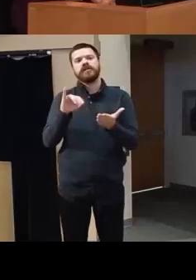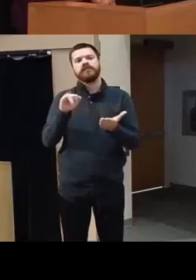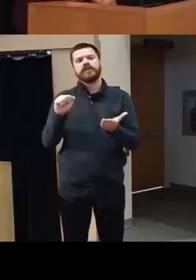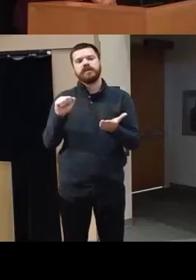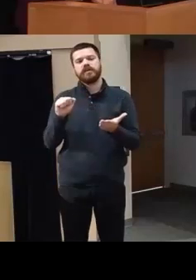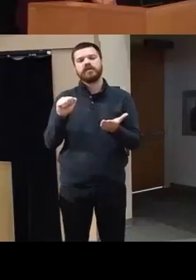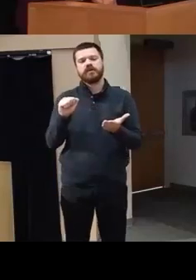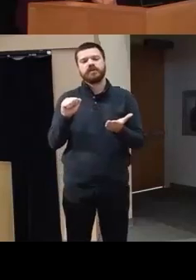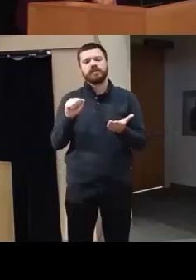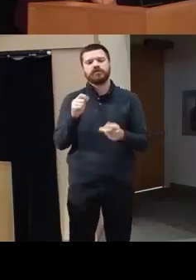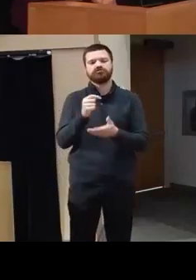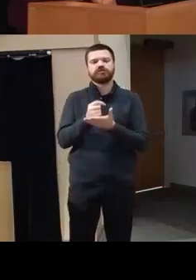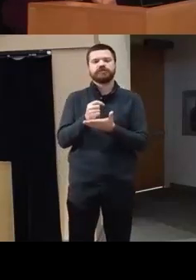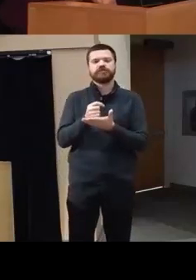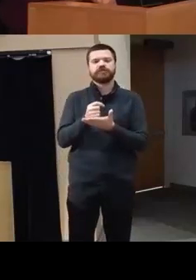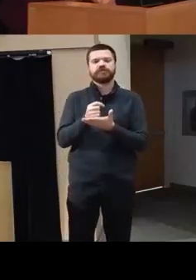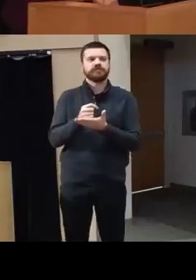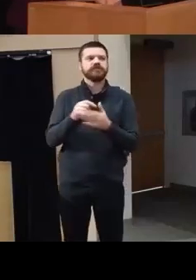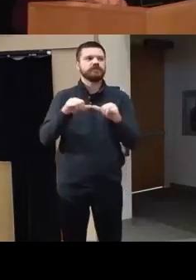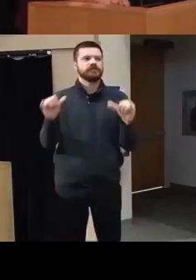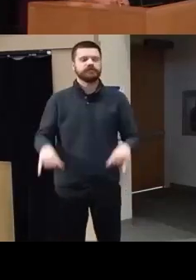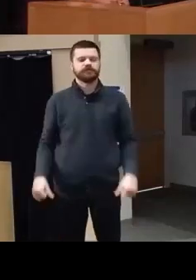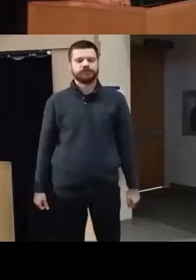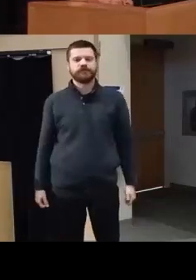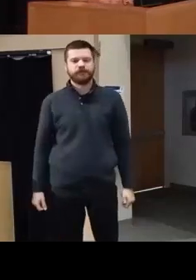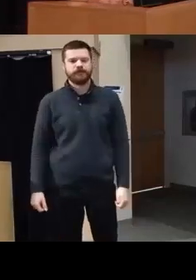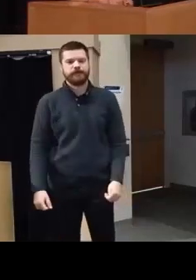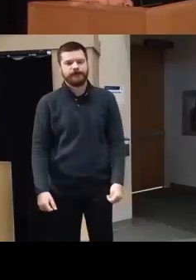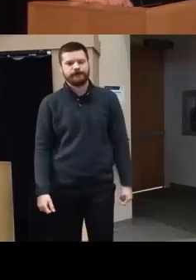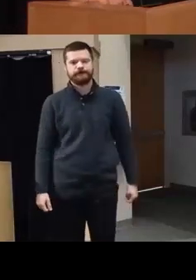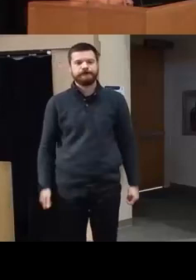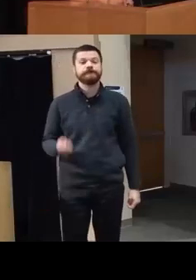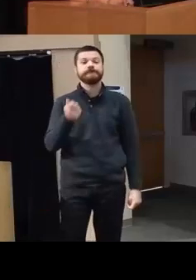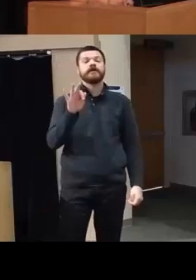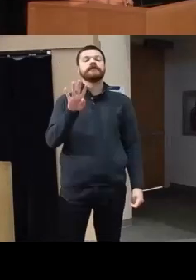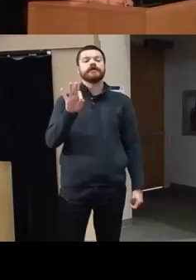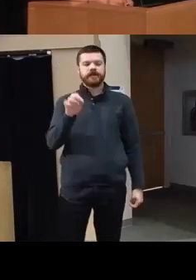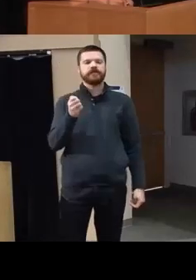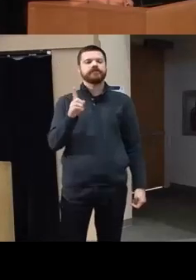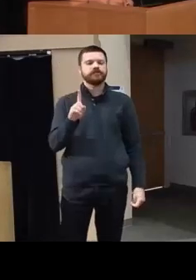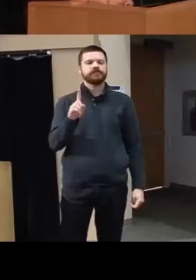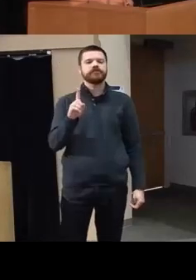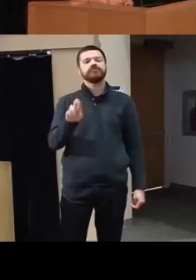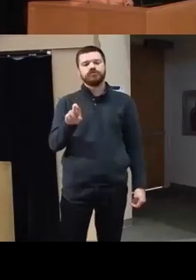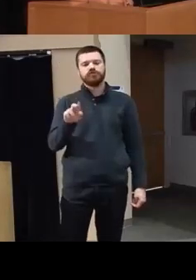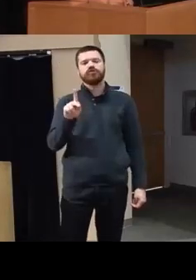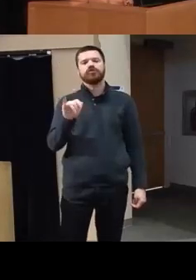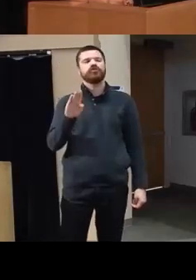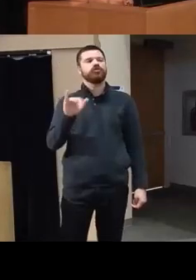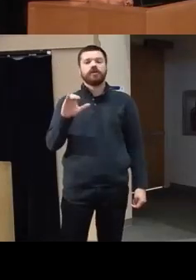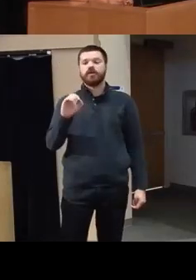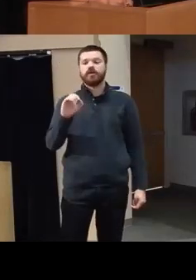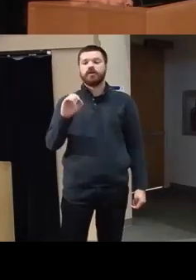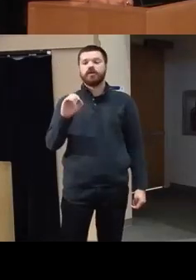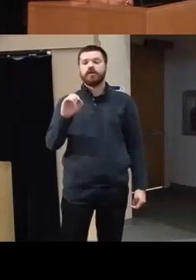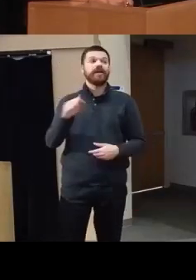system. So we also had, in 1949, Dr. Kirby Collier invited Bill